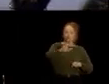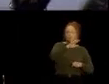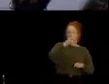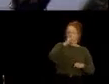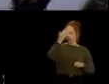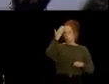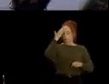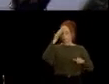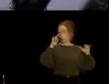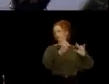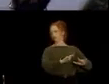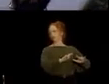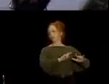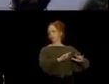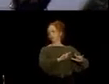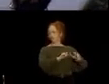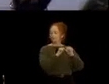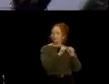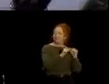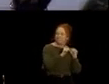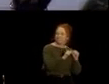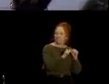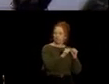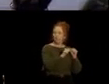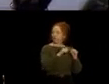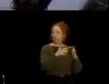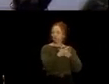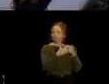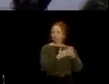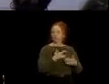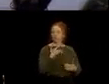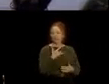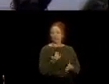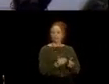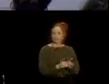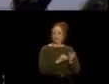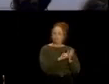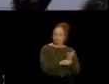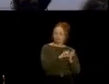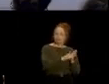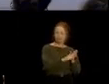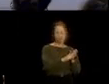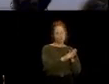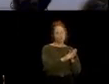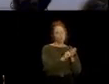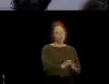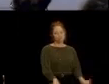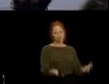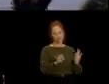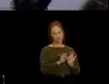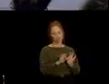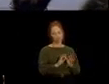them even when it feels like it can be a little repetitive. That constant reassurance helps so much.